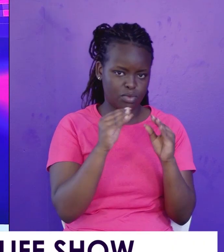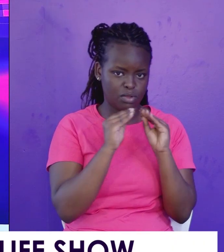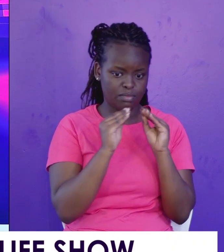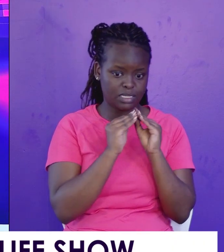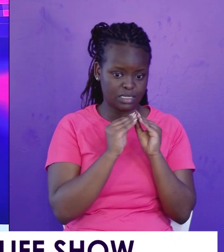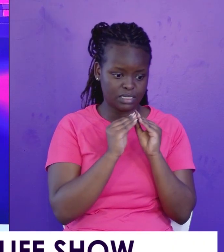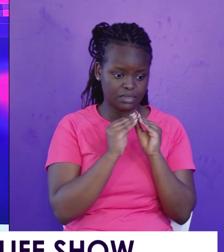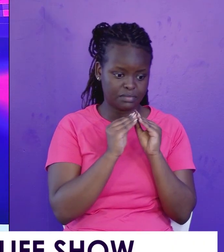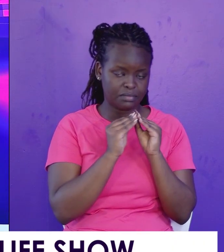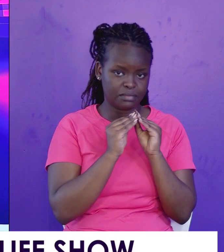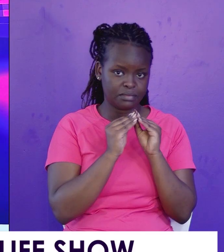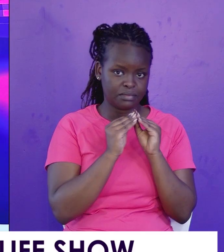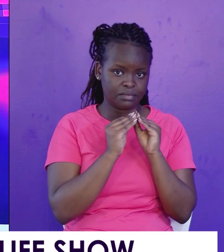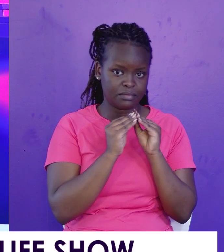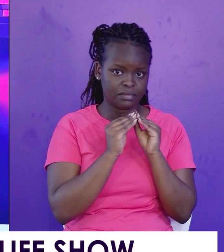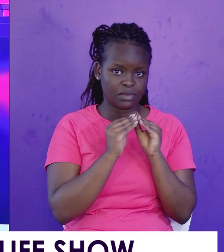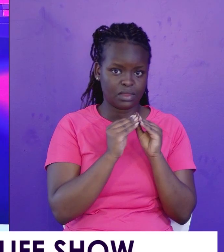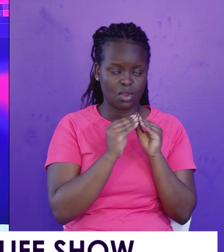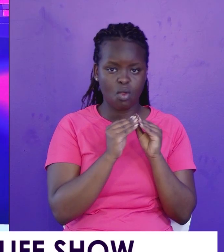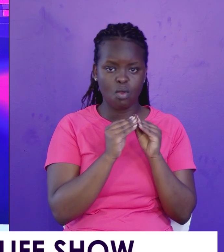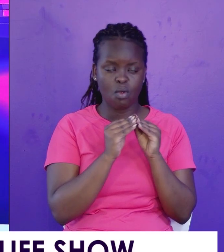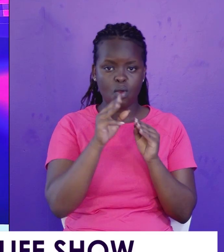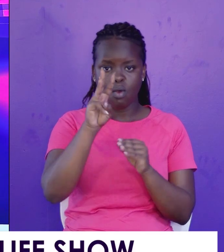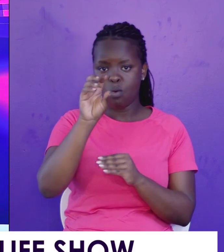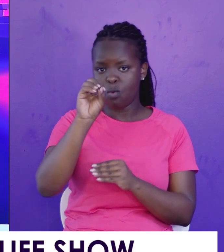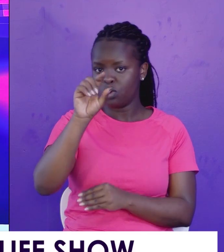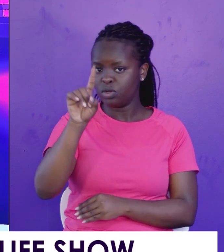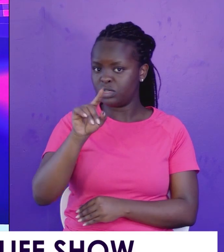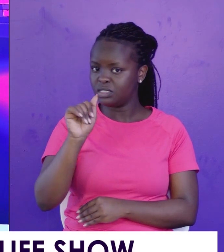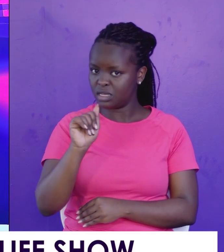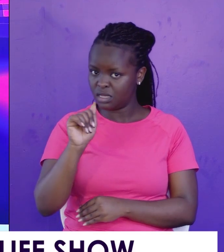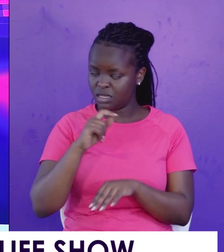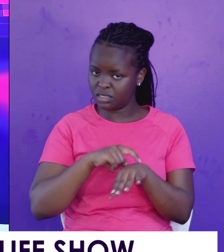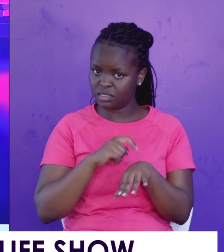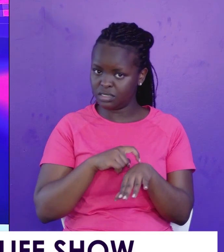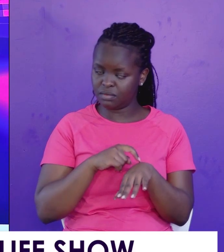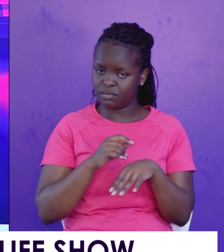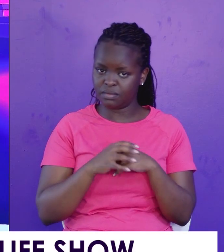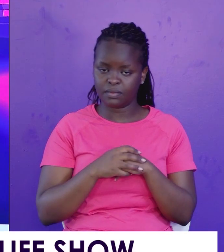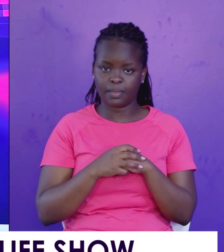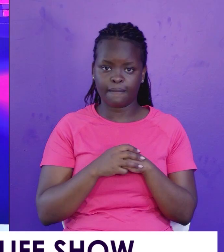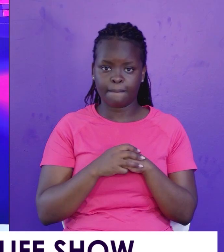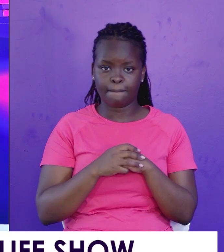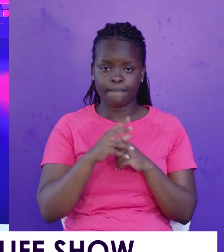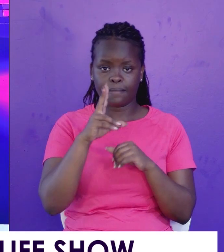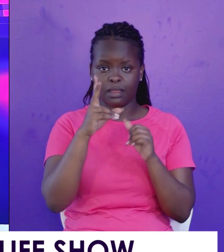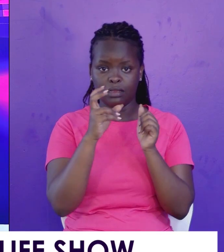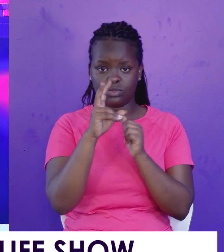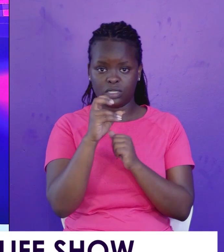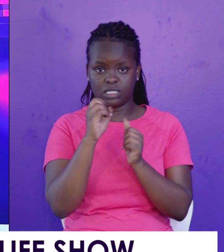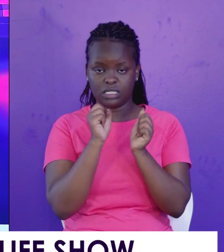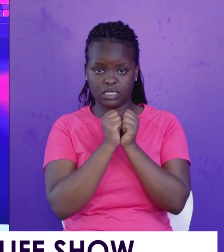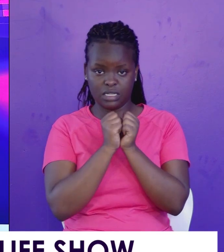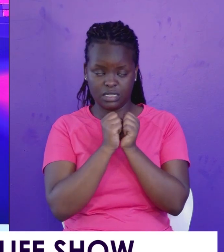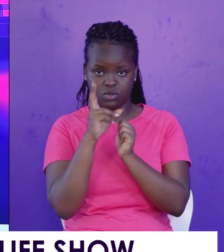WhatsApp. Call people on a meeting on WhatsApp. I remember when phones became a thing, 2010 there, 2011,